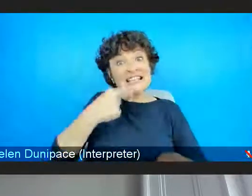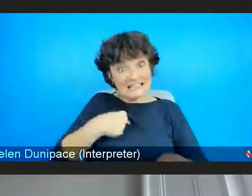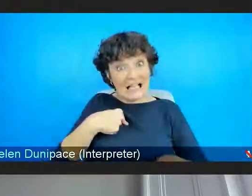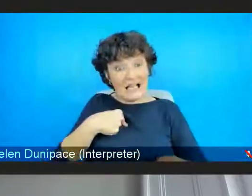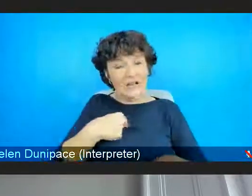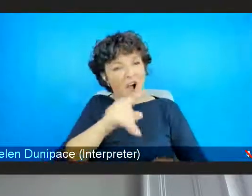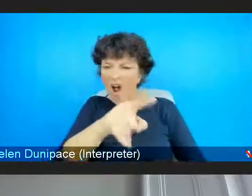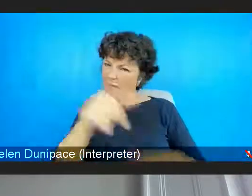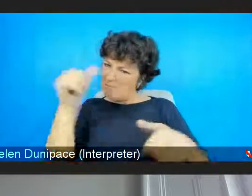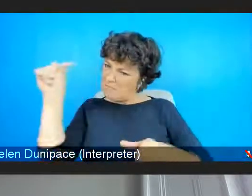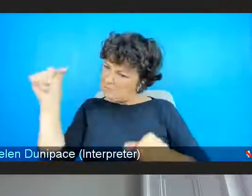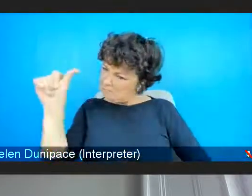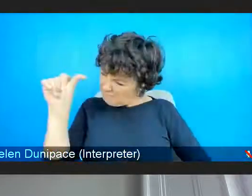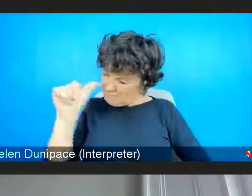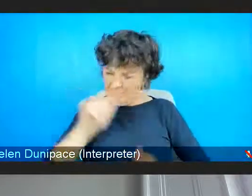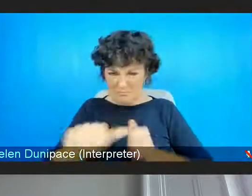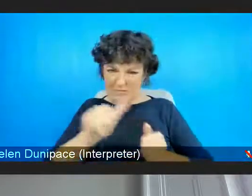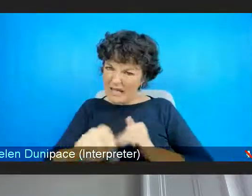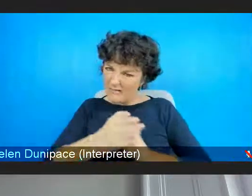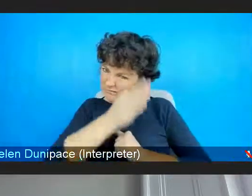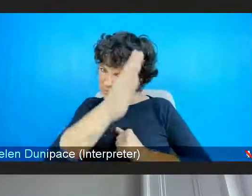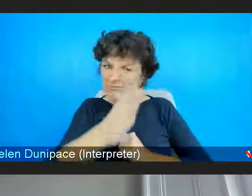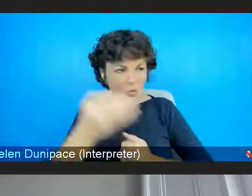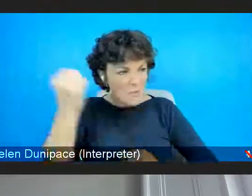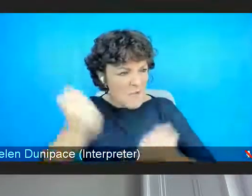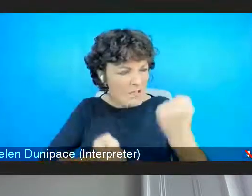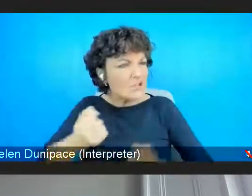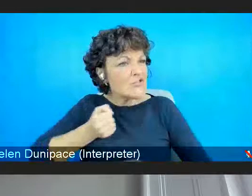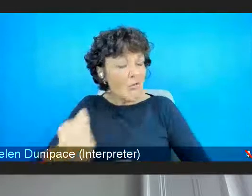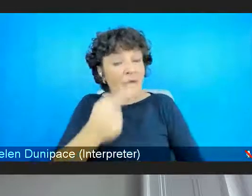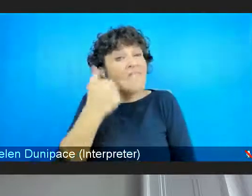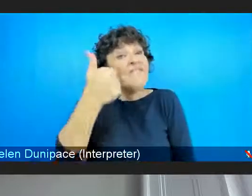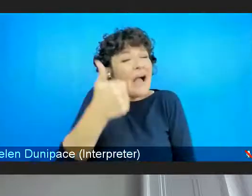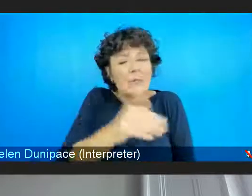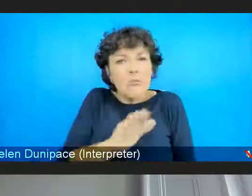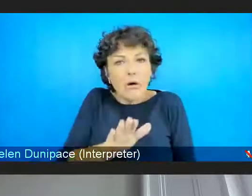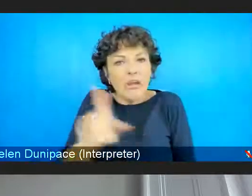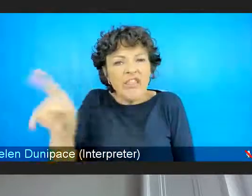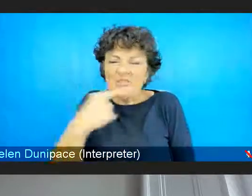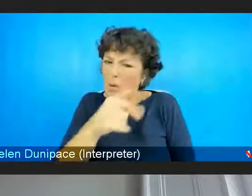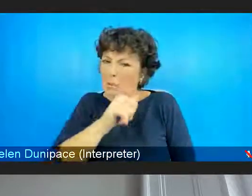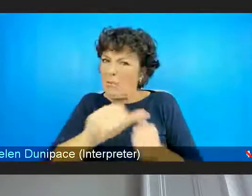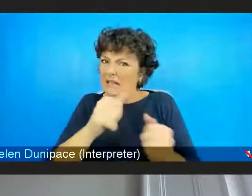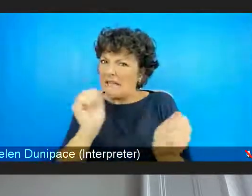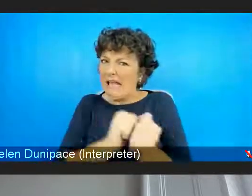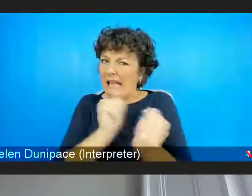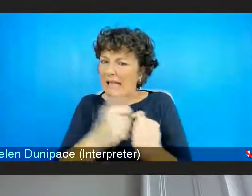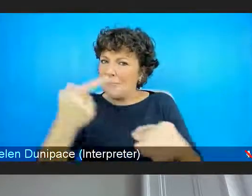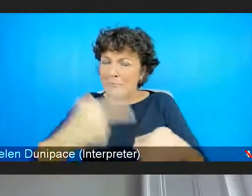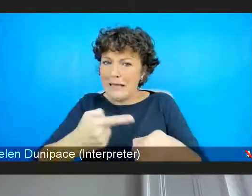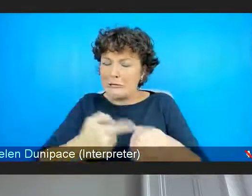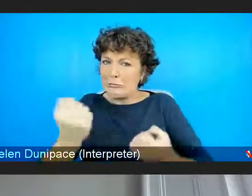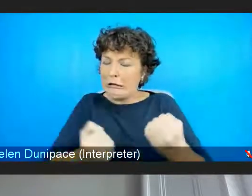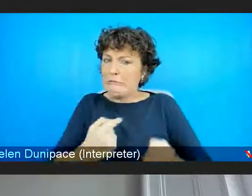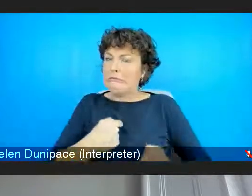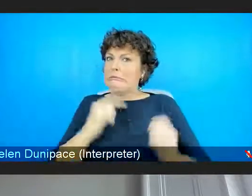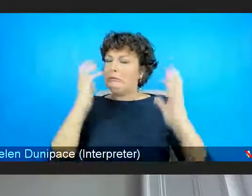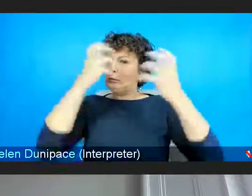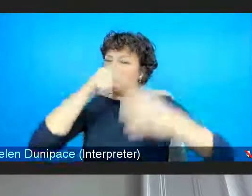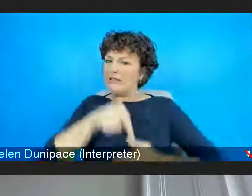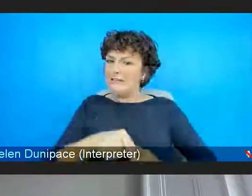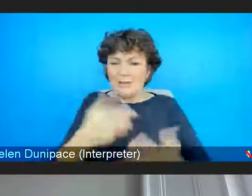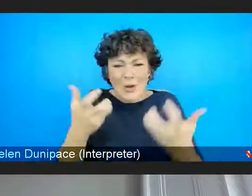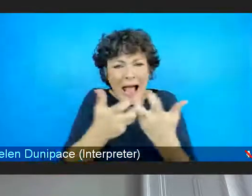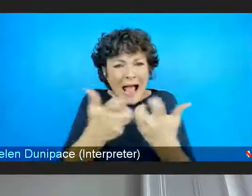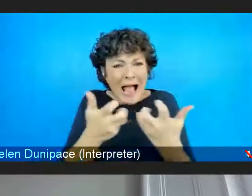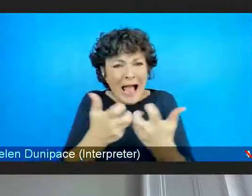arguing that I should be sticking to my petrol car. So how do we increase the public consensus and awareness of the